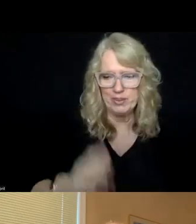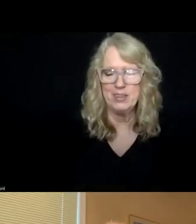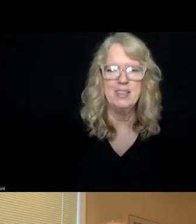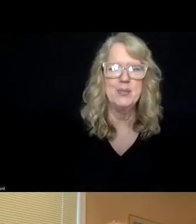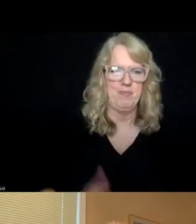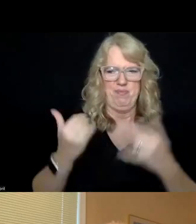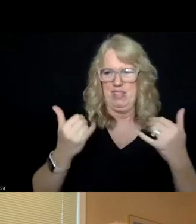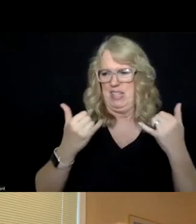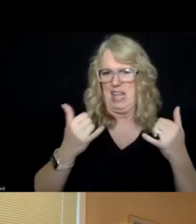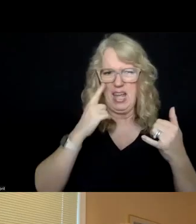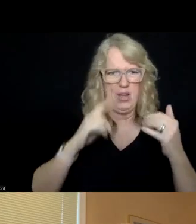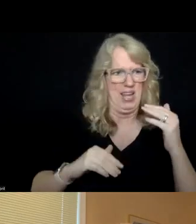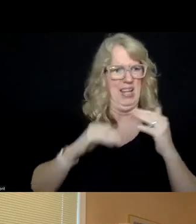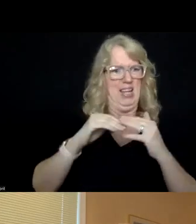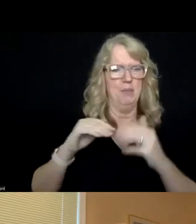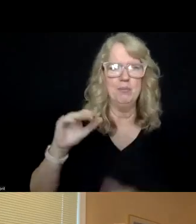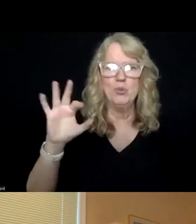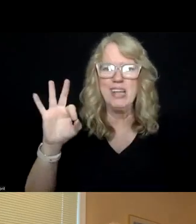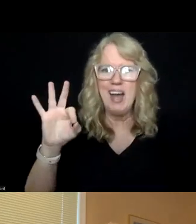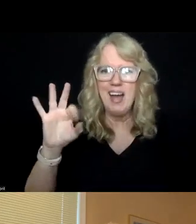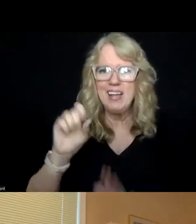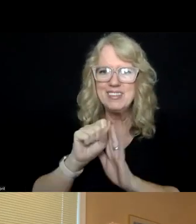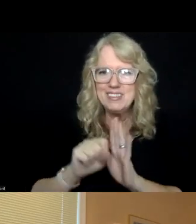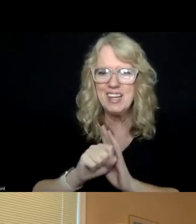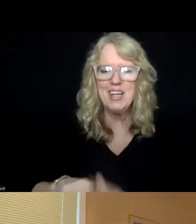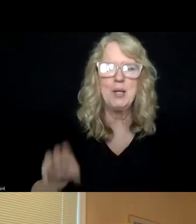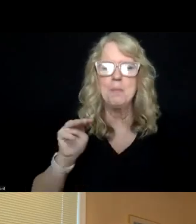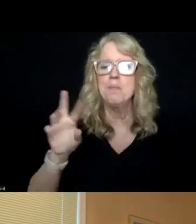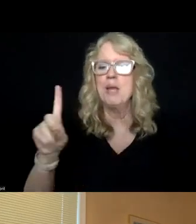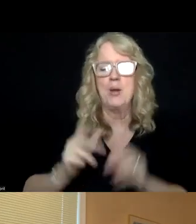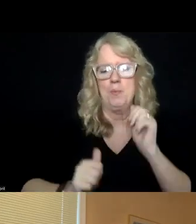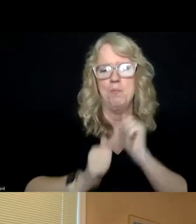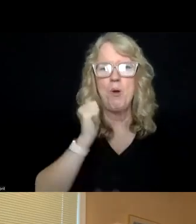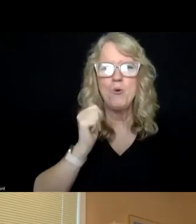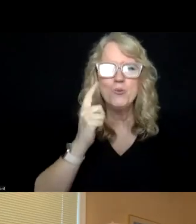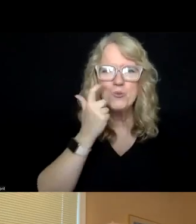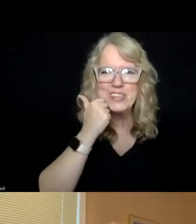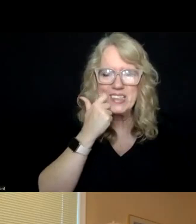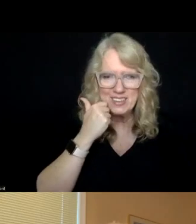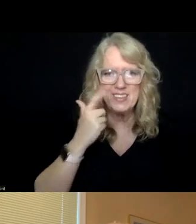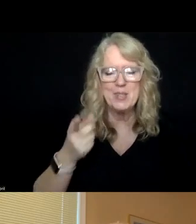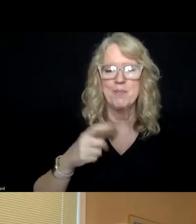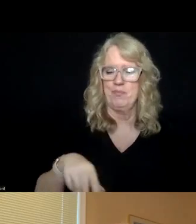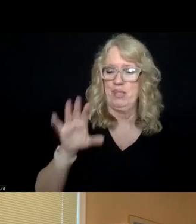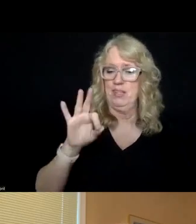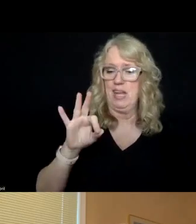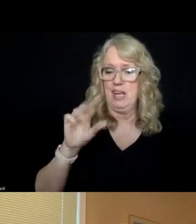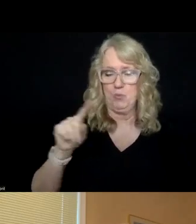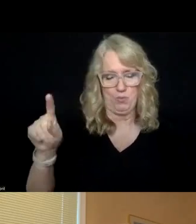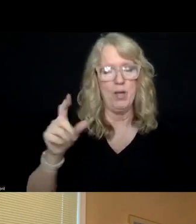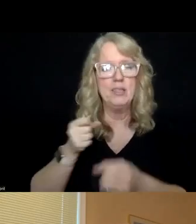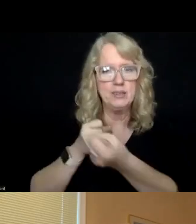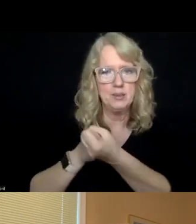now up to, I think, Chuck, 9 states, Maryland being the most recent. We do know that 911 is